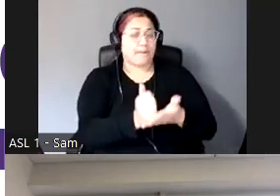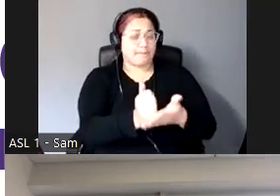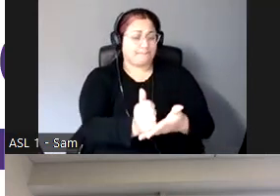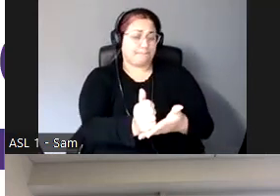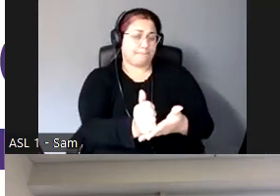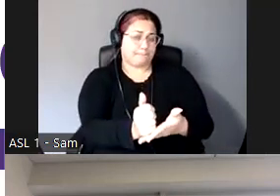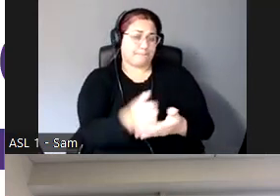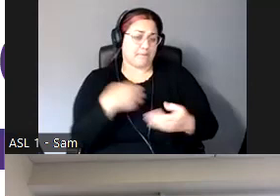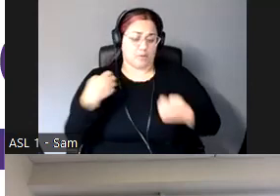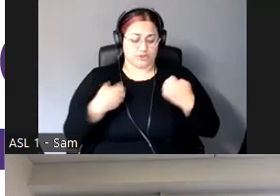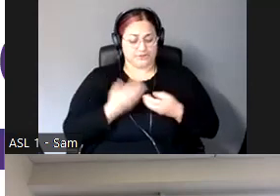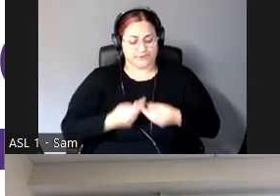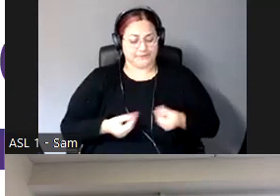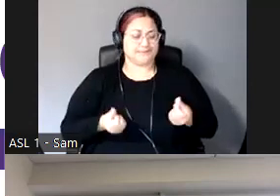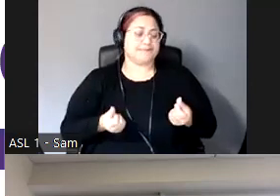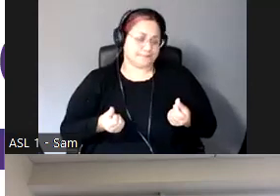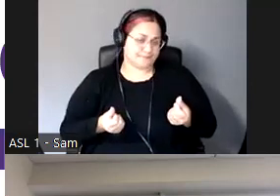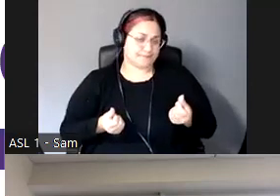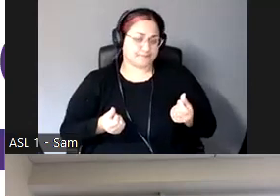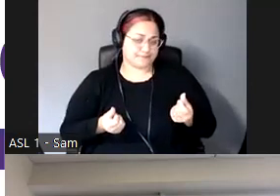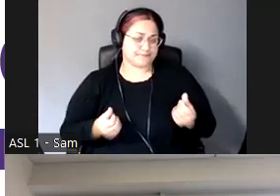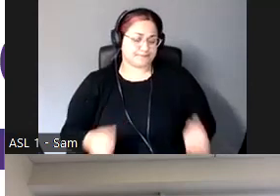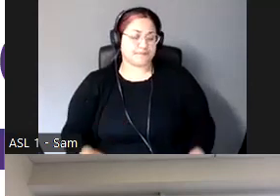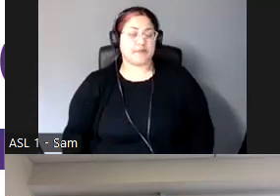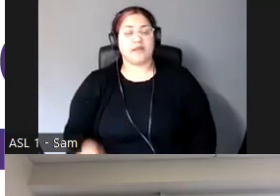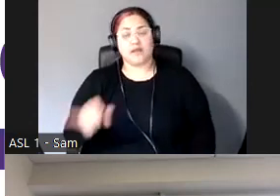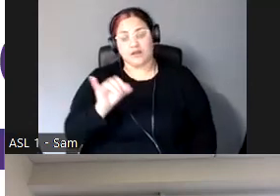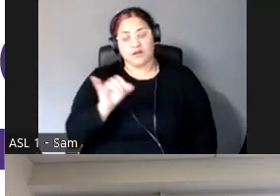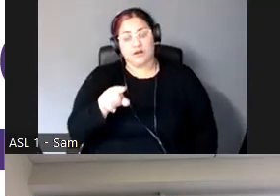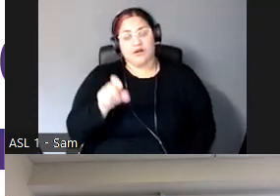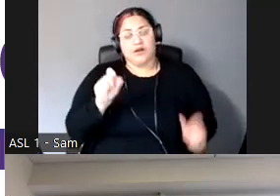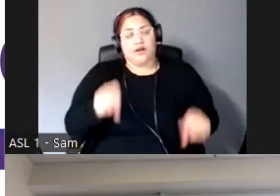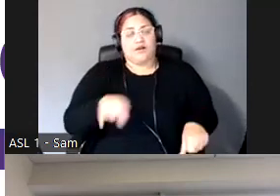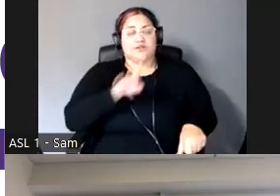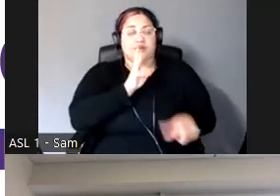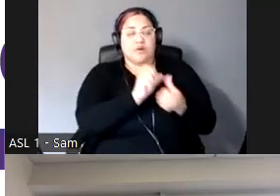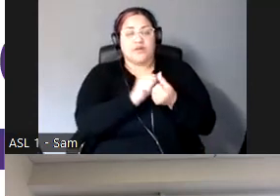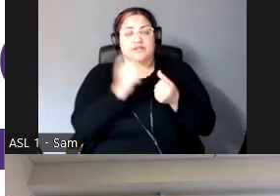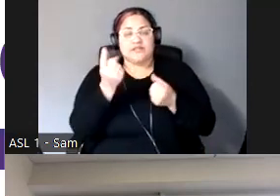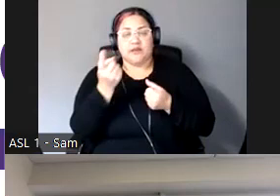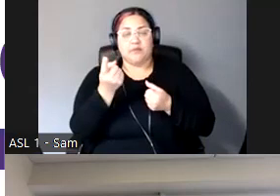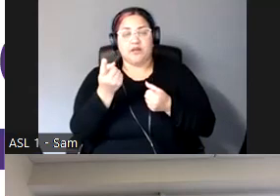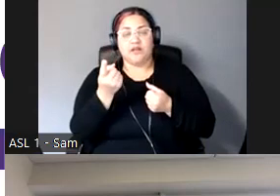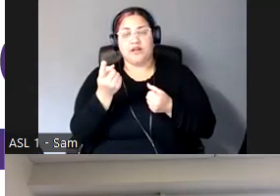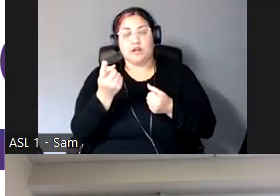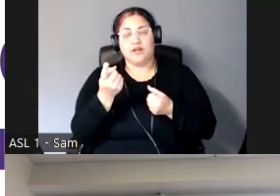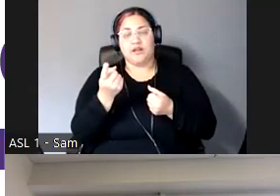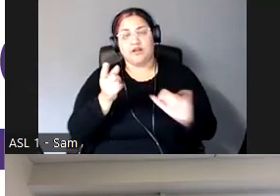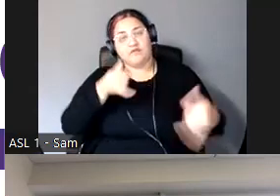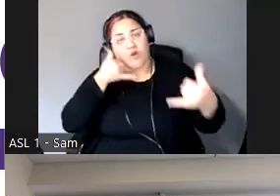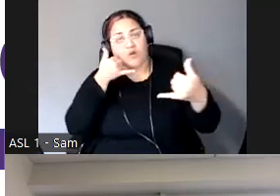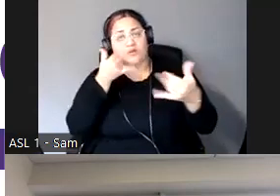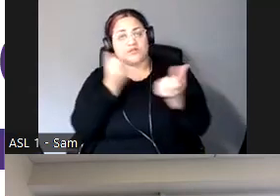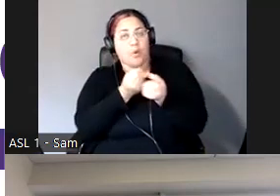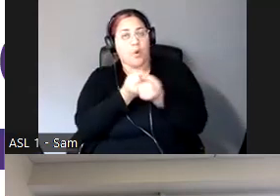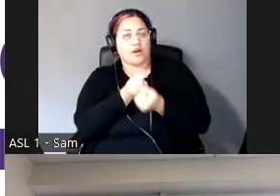have. And, you know, when talking maybe to someone on a support line in person or telephone support can be helpful as